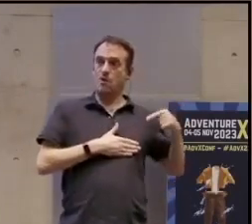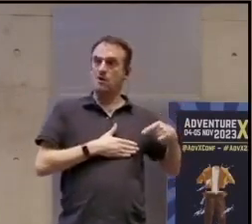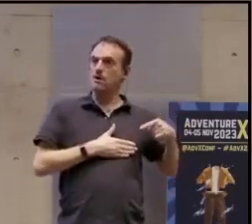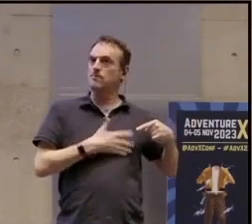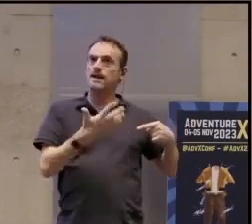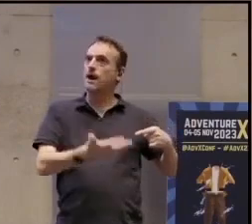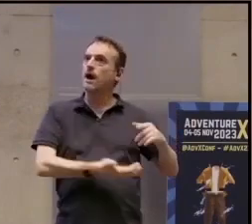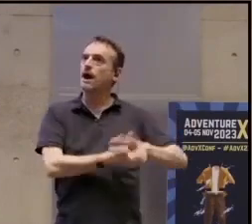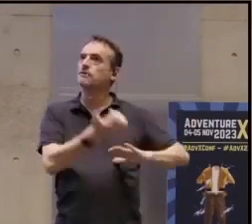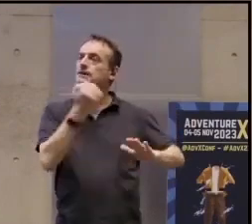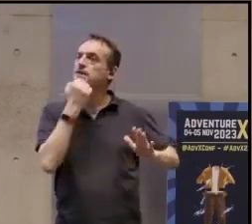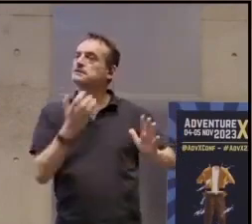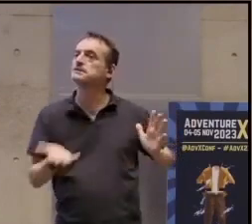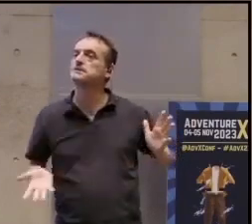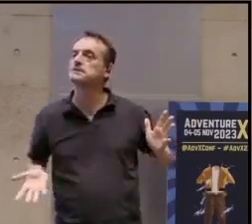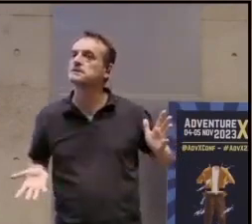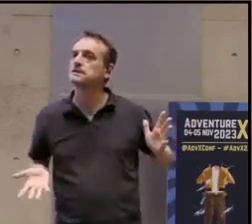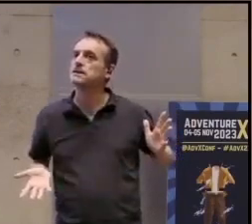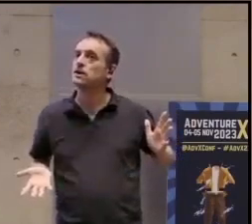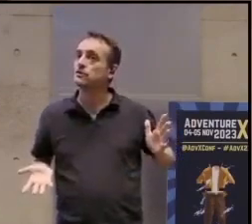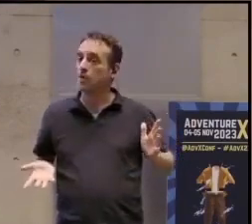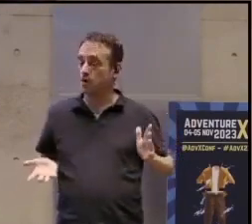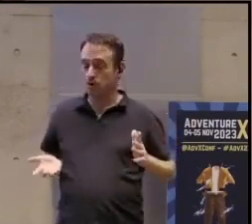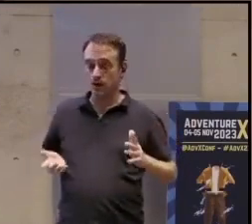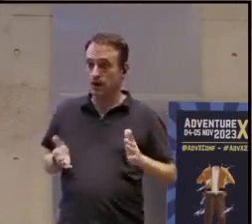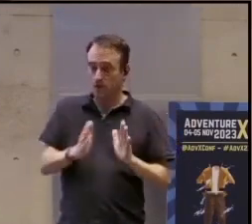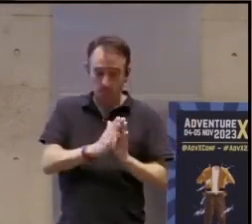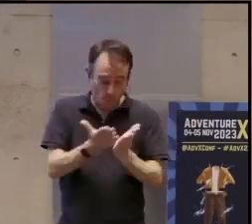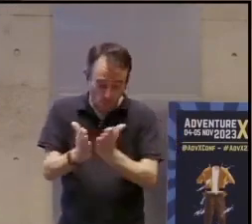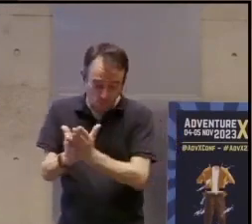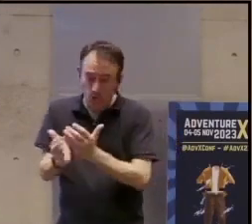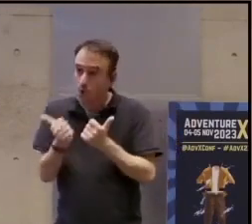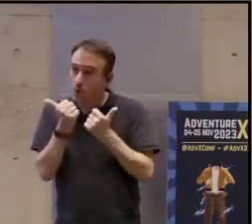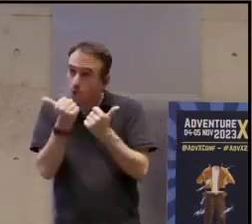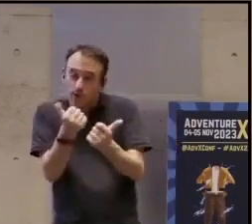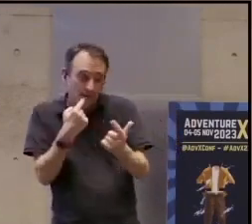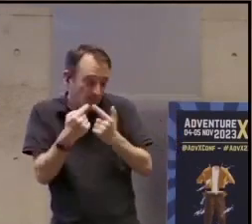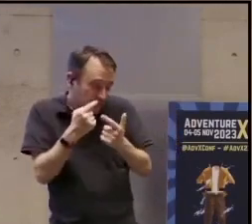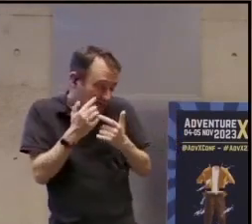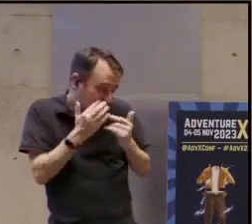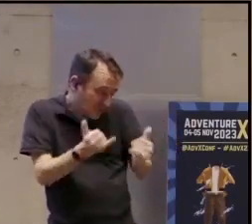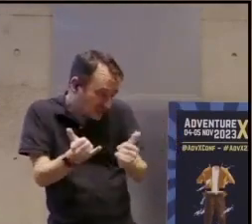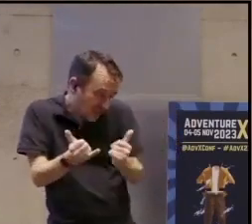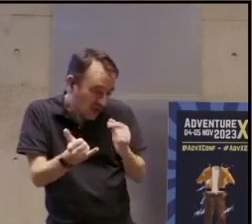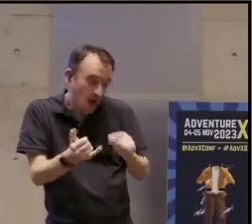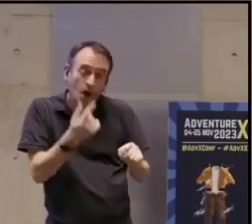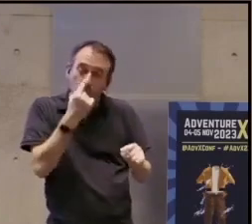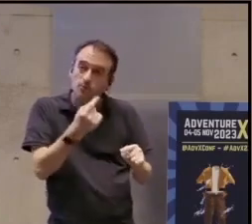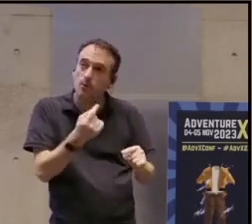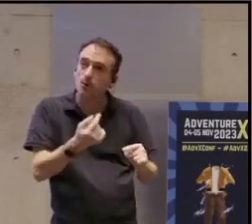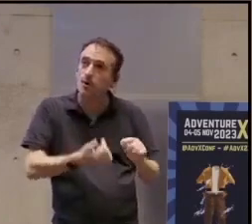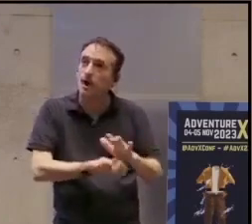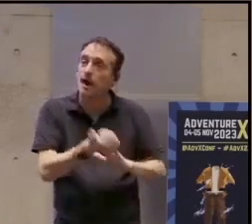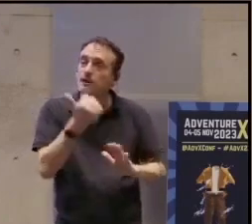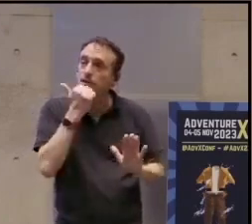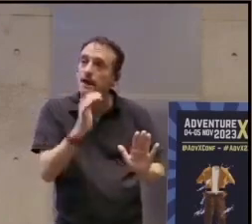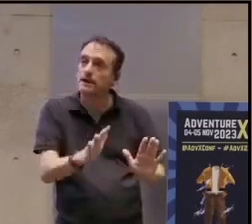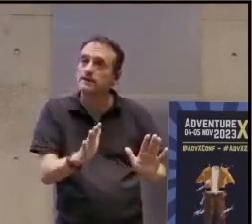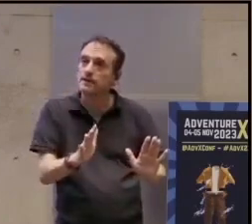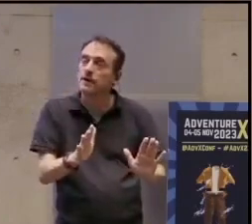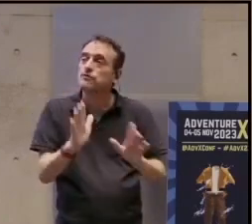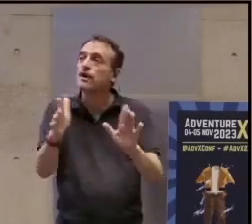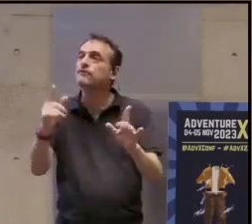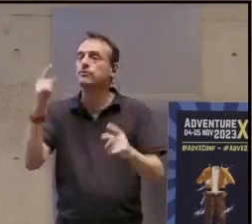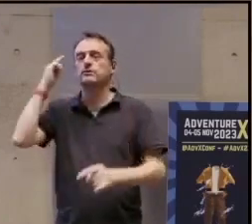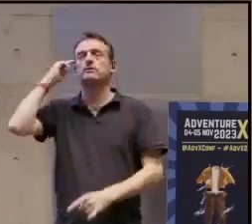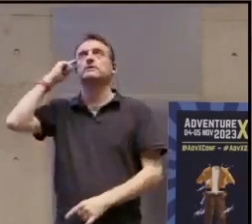because even if you check really good sources and books, it's likely that it's all outdated anyway. And you have to keep this in mind, because